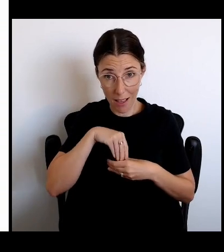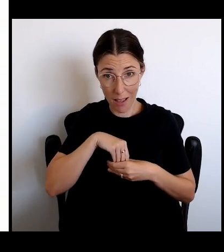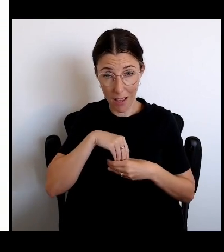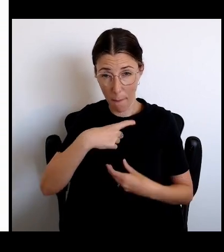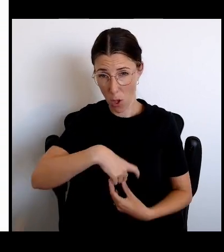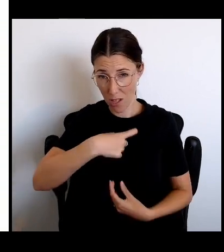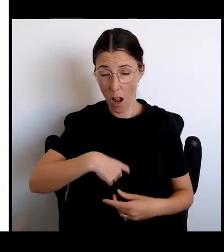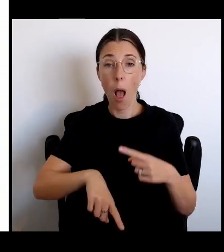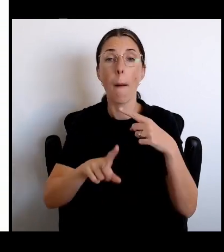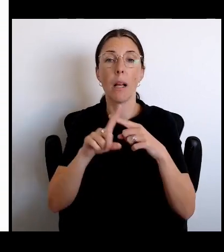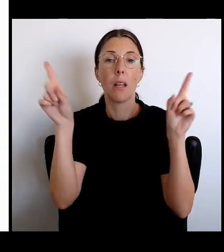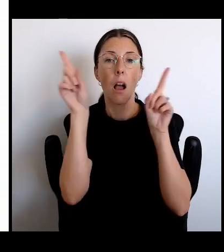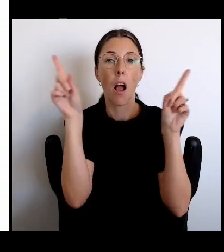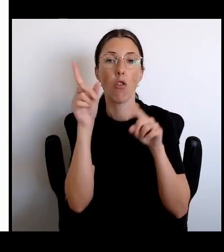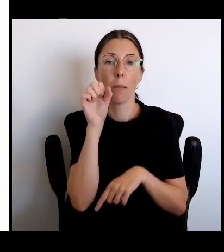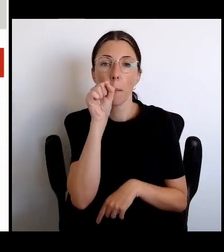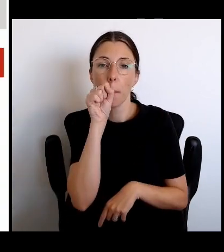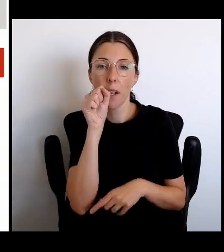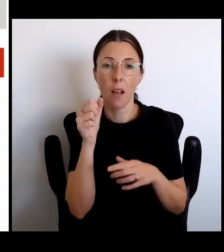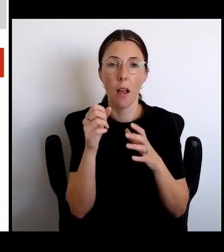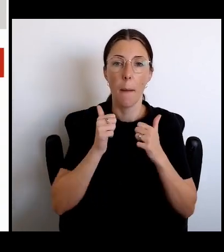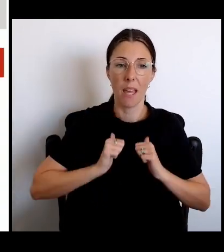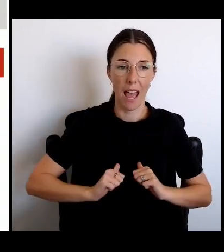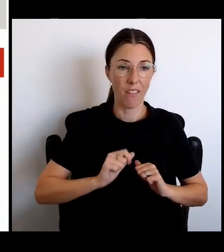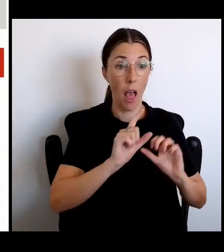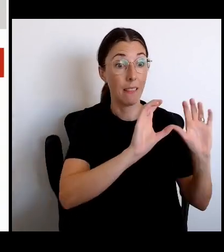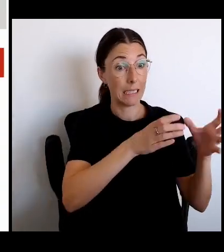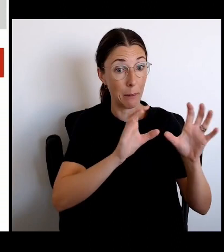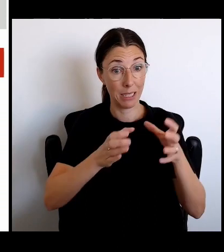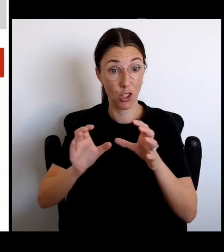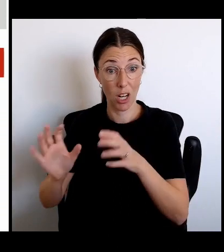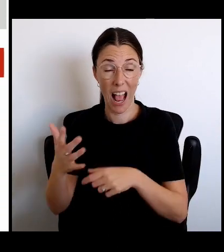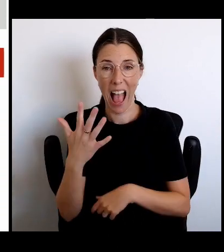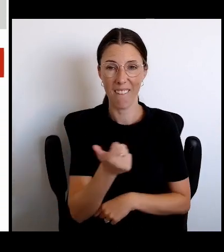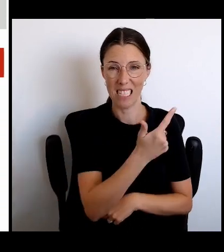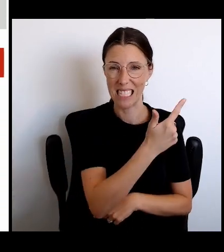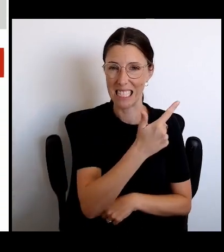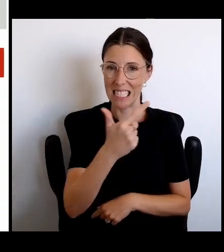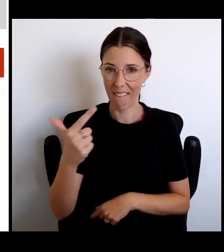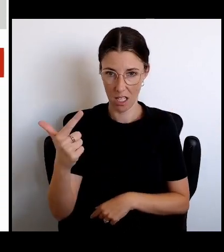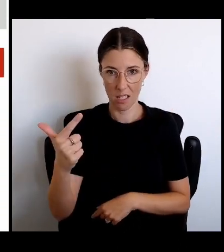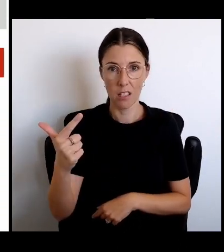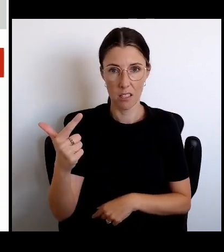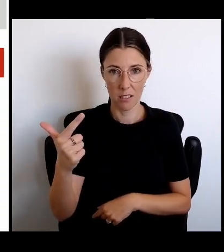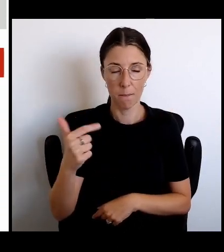vaping behaviour. And the segmentation has produced these 7 distinct segments.